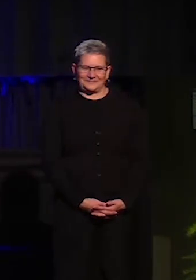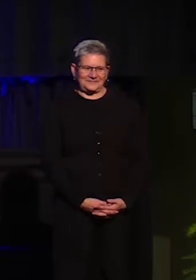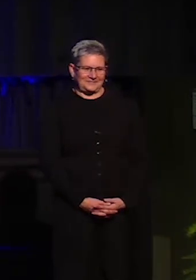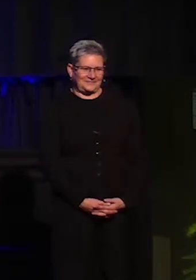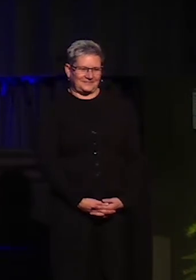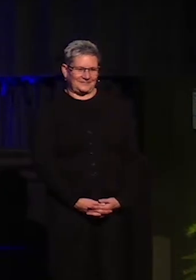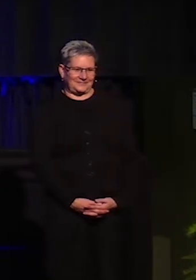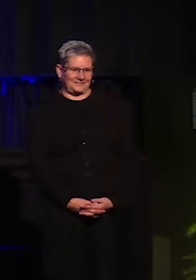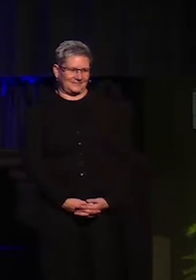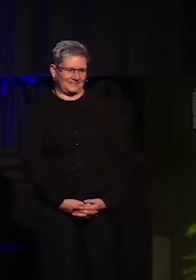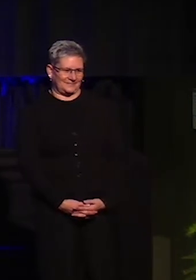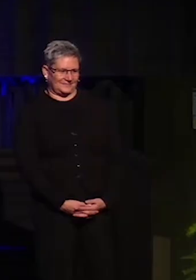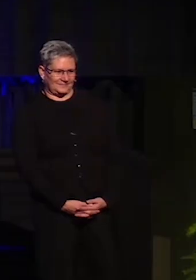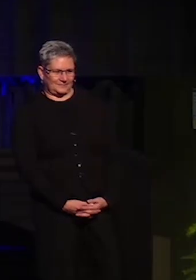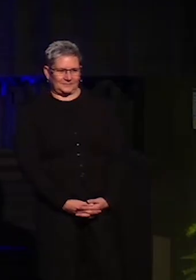That's that me espresso.